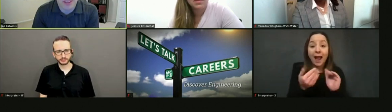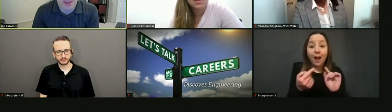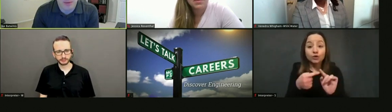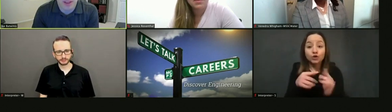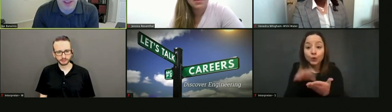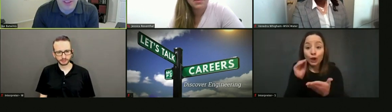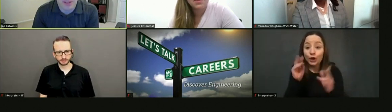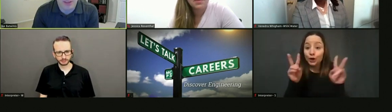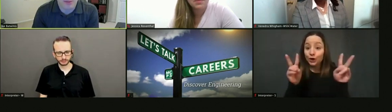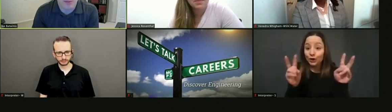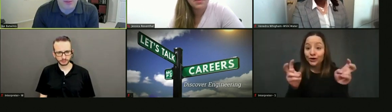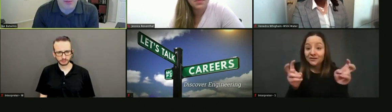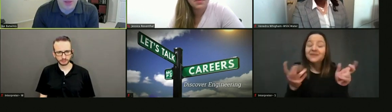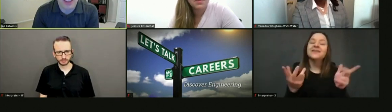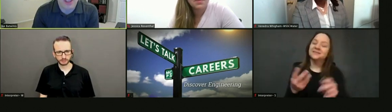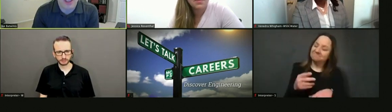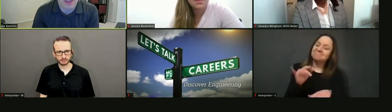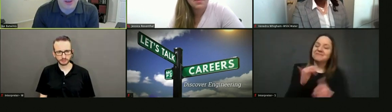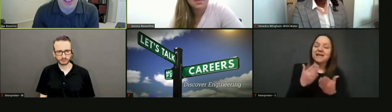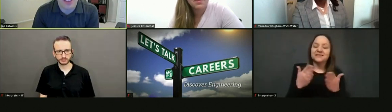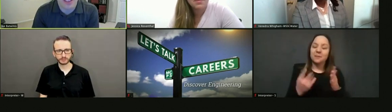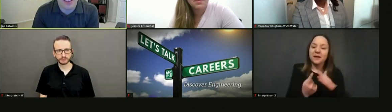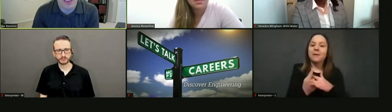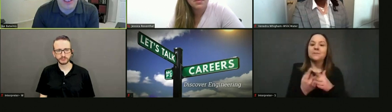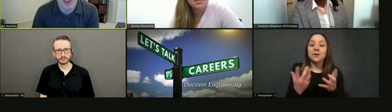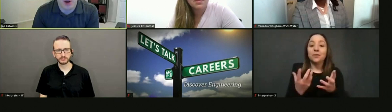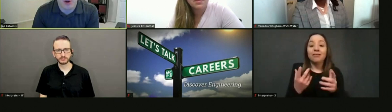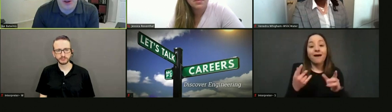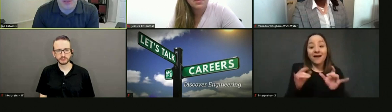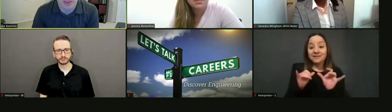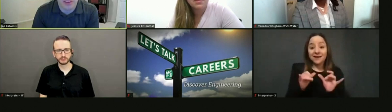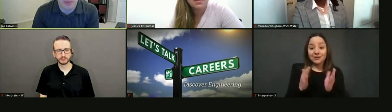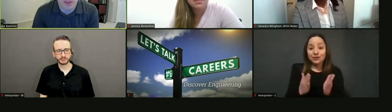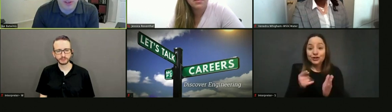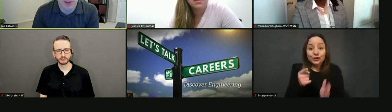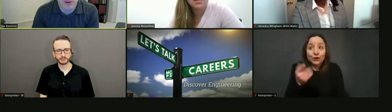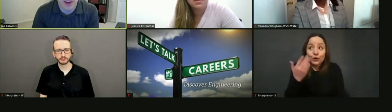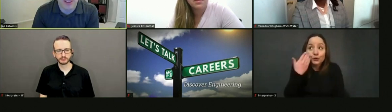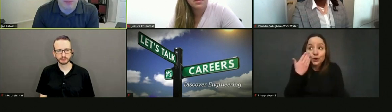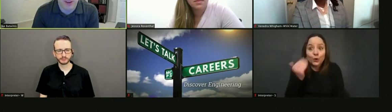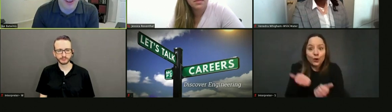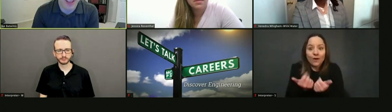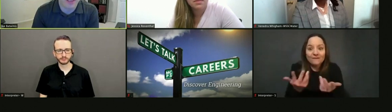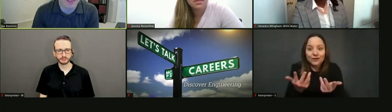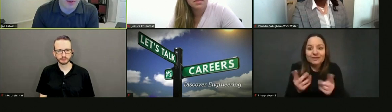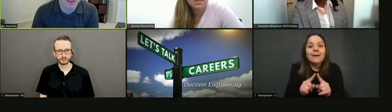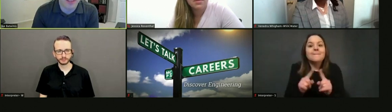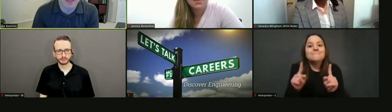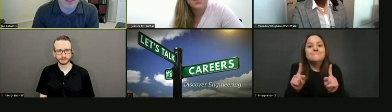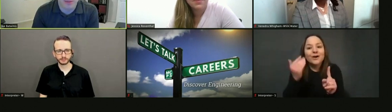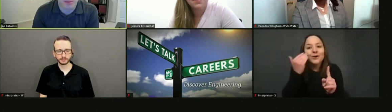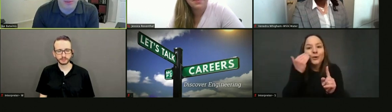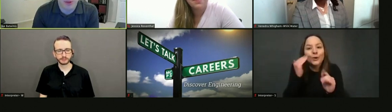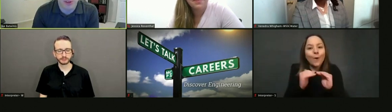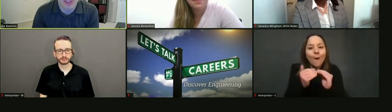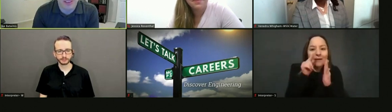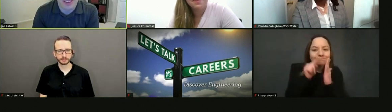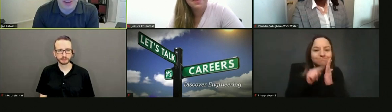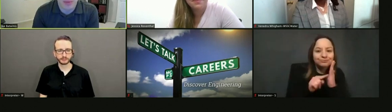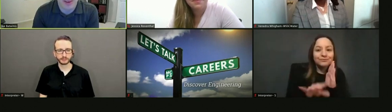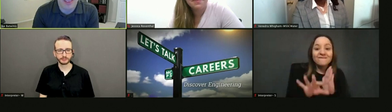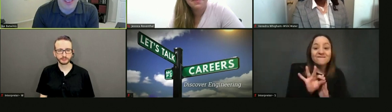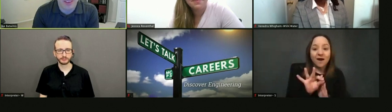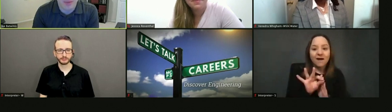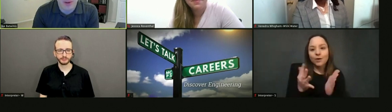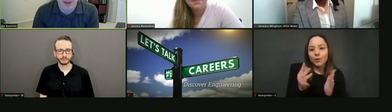That's something that's come up a lot is, you know, being an engineer, you don't necessarily know everything, but you know how to find out about what you need to